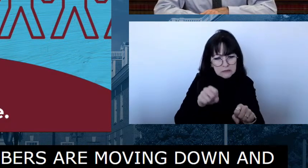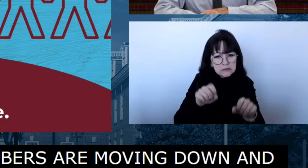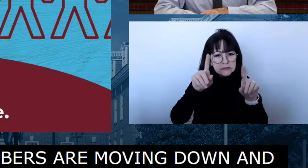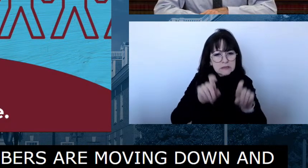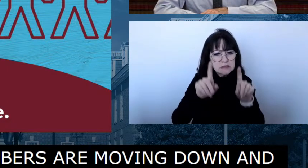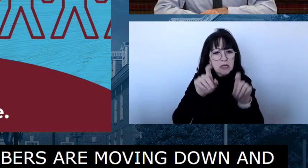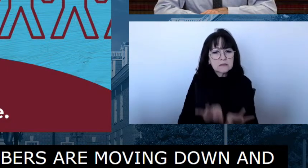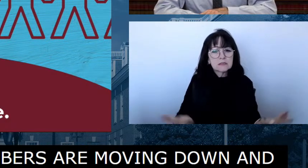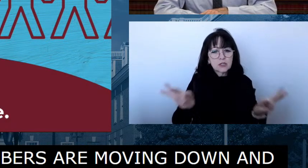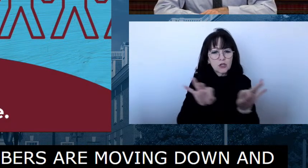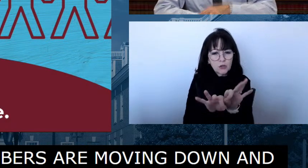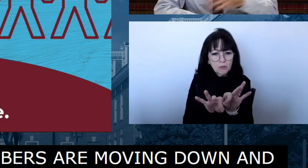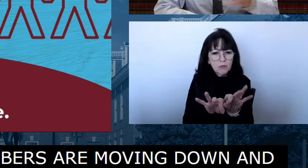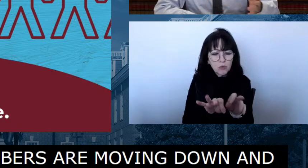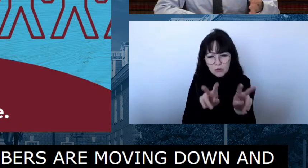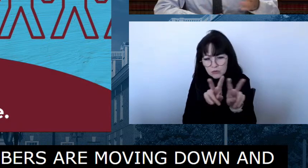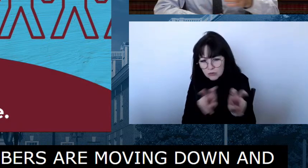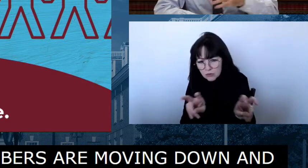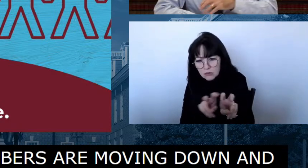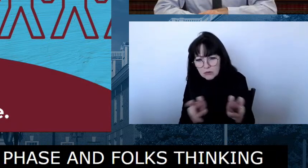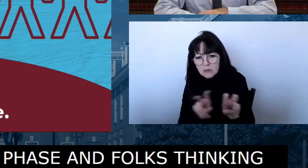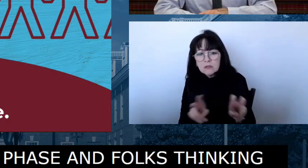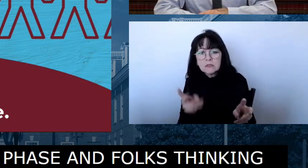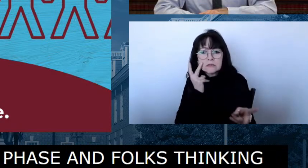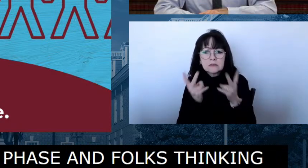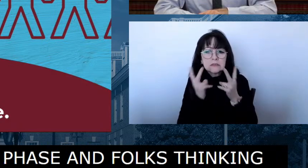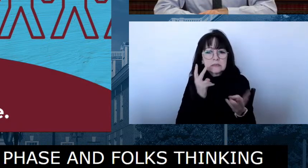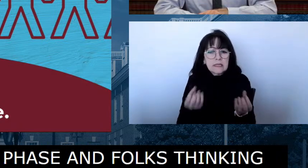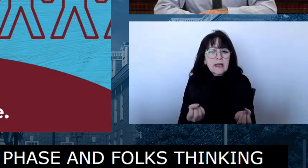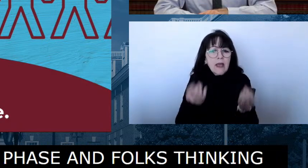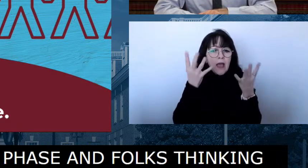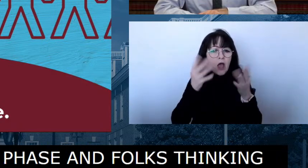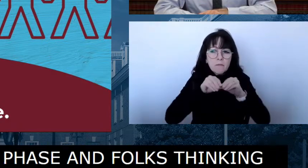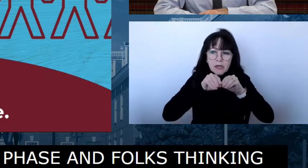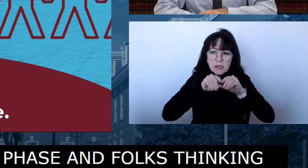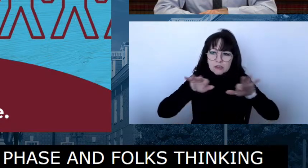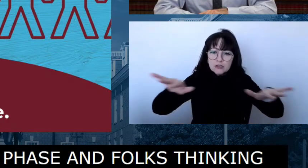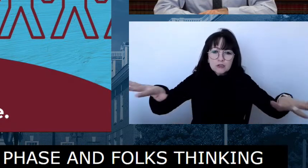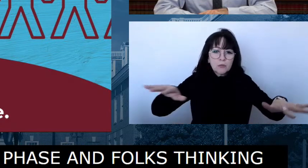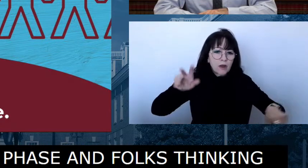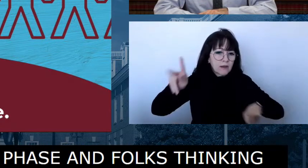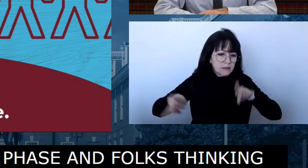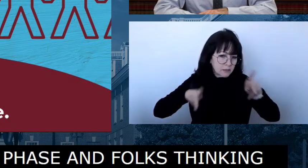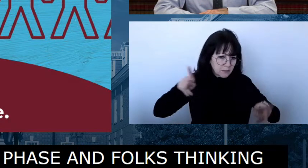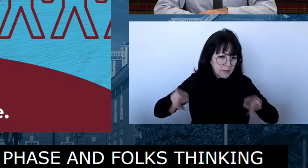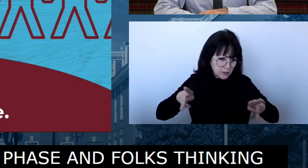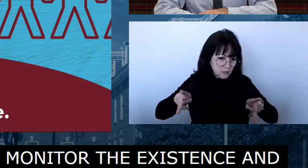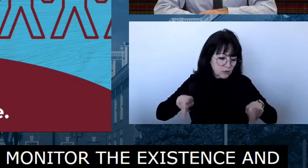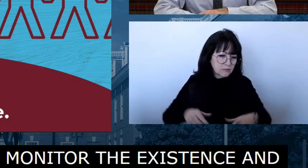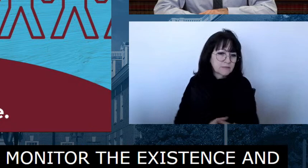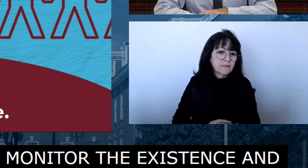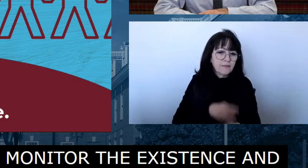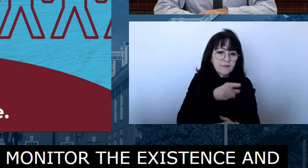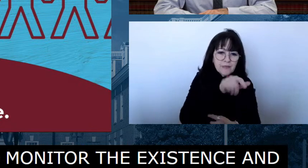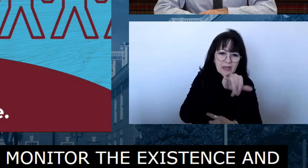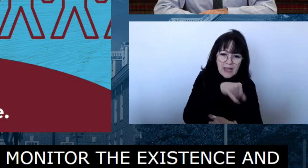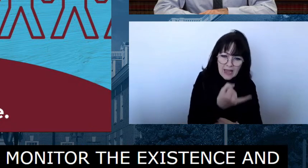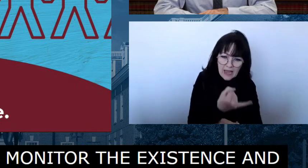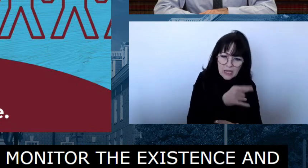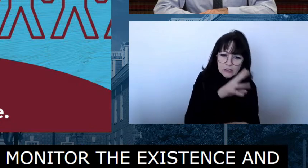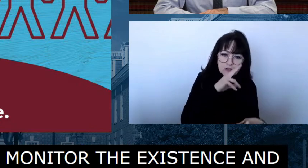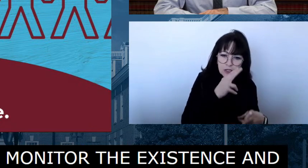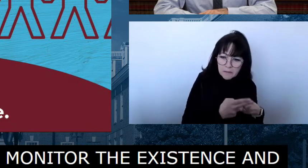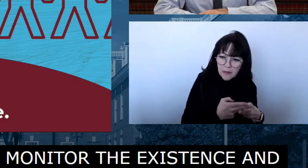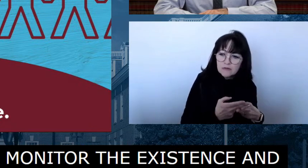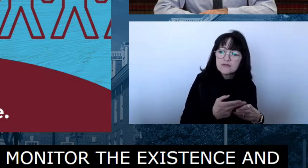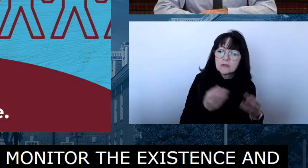virus in our communities. A lot of rapid tests that are available, as AJ pointed out, many